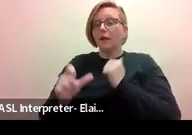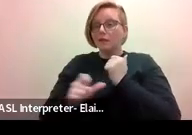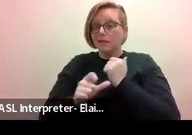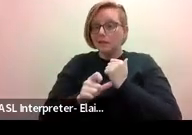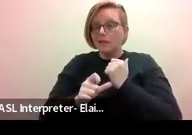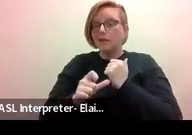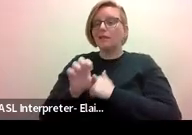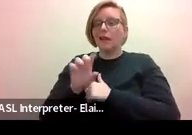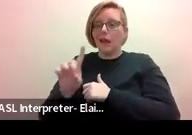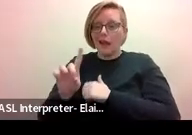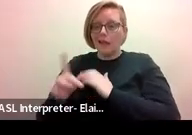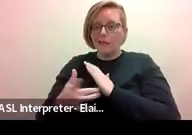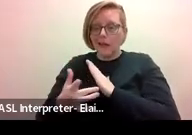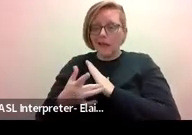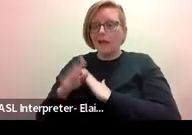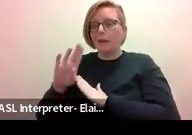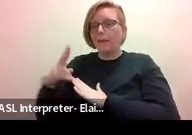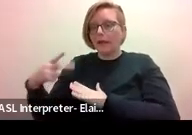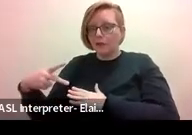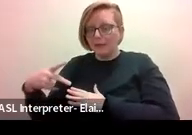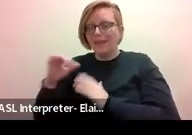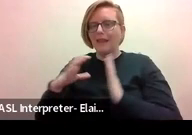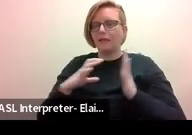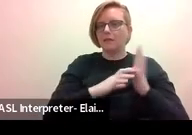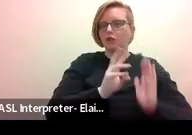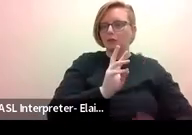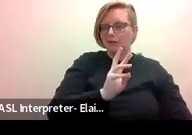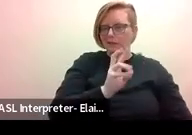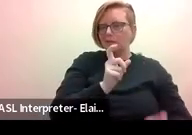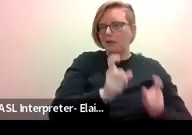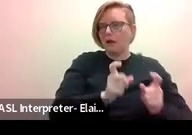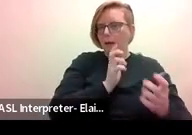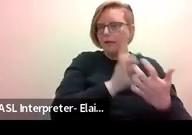go on this section 6 as an accommodation.